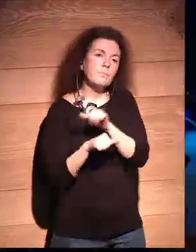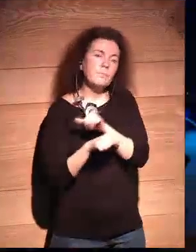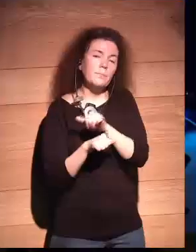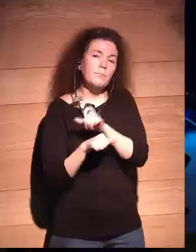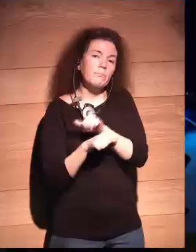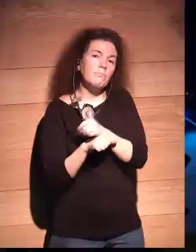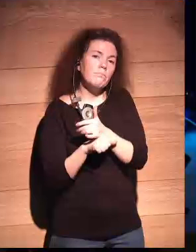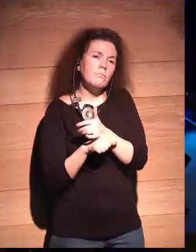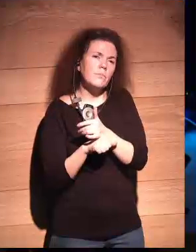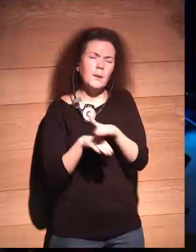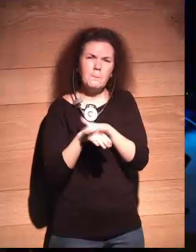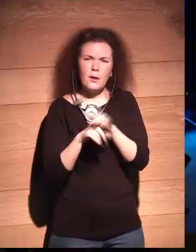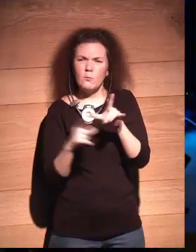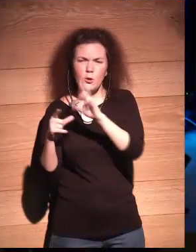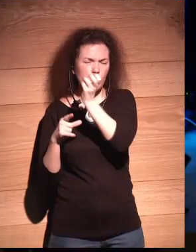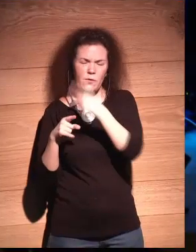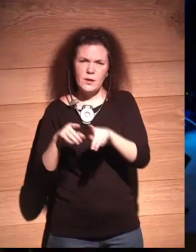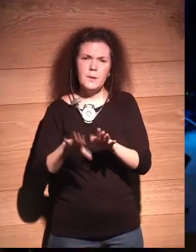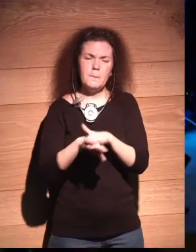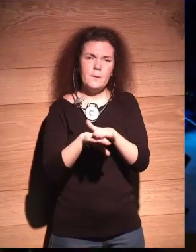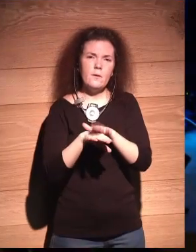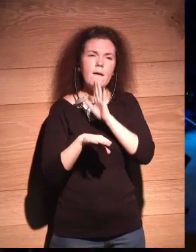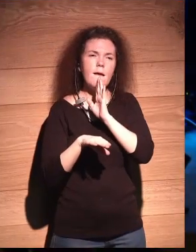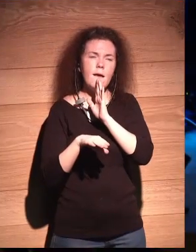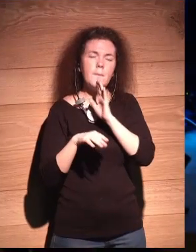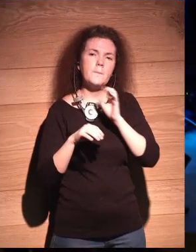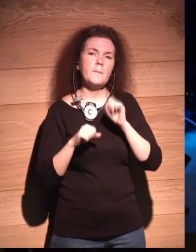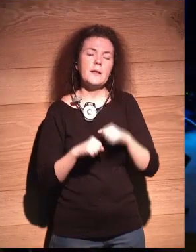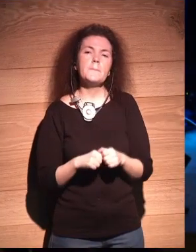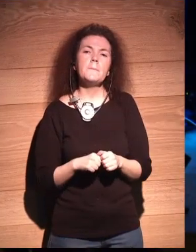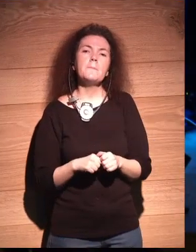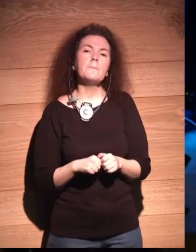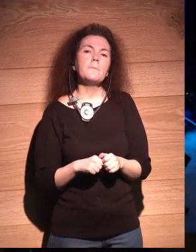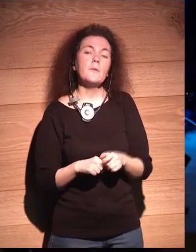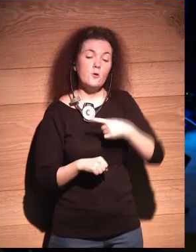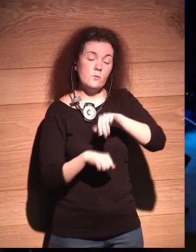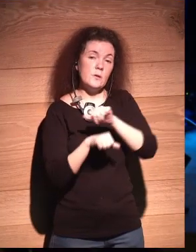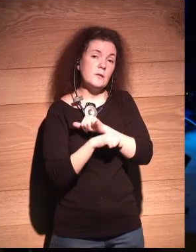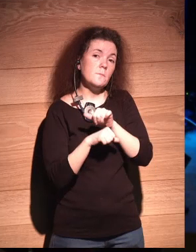This is something else. Let's go back to this. We were waiting for